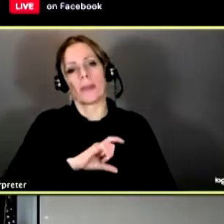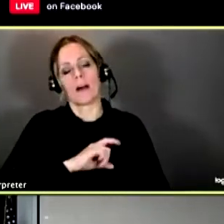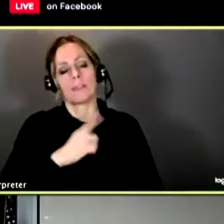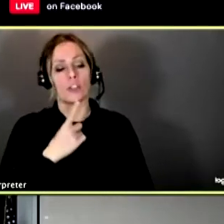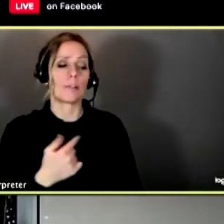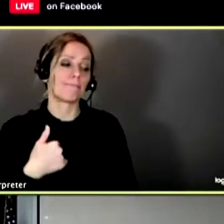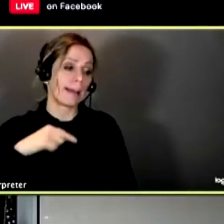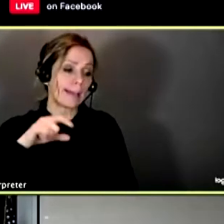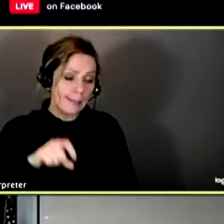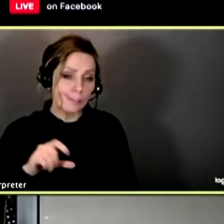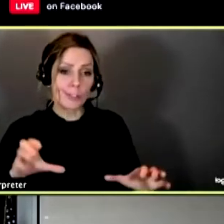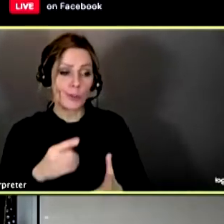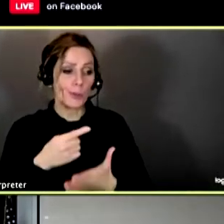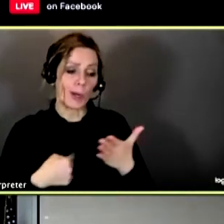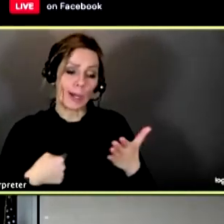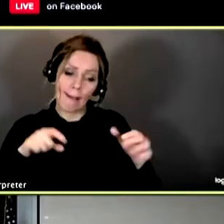criminal justice class, and I understand, and I took it at